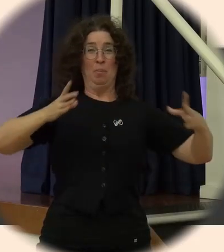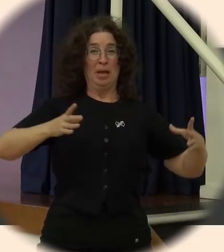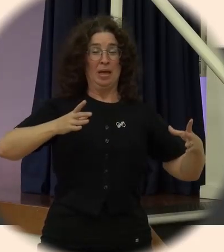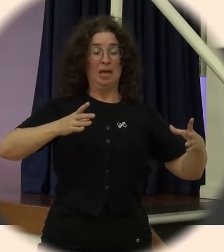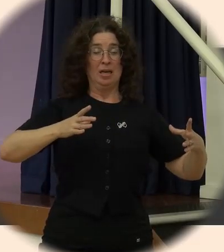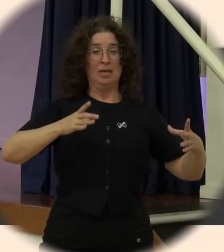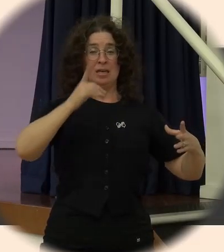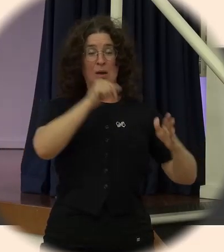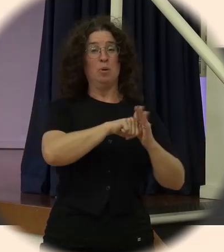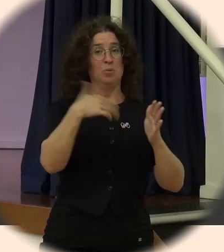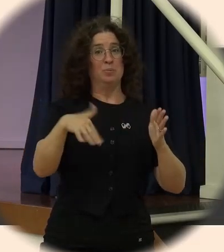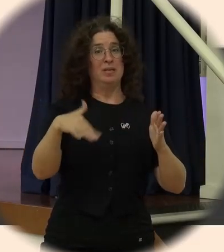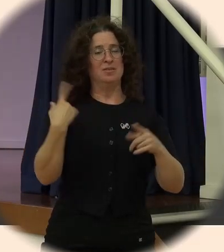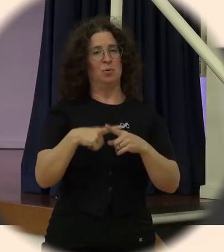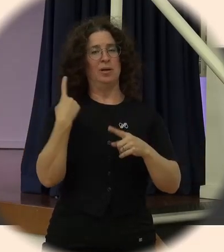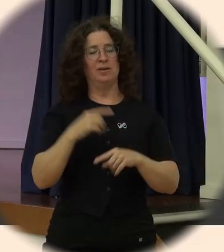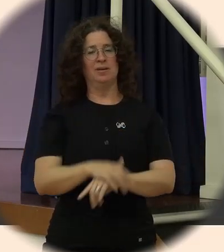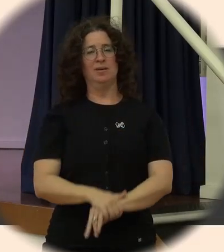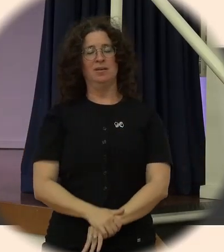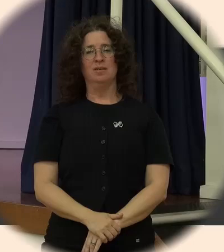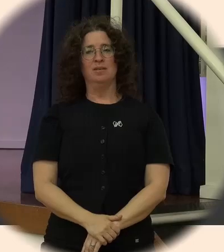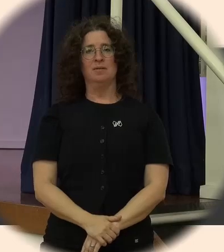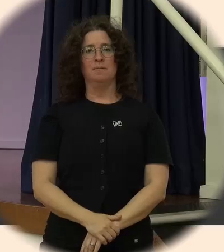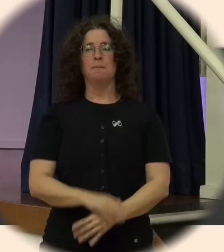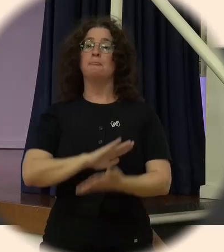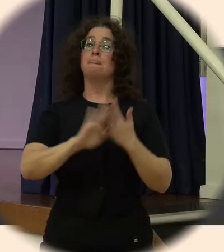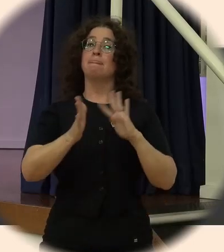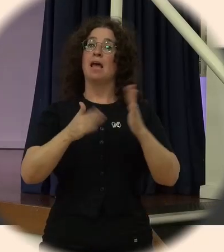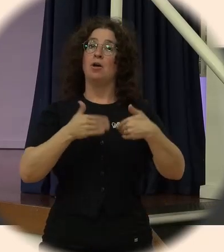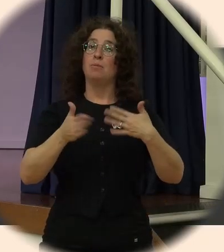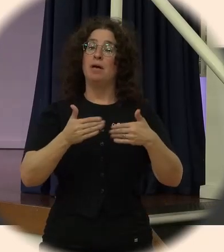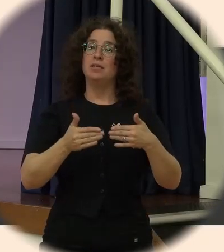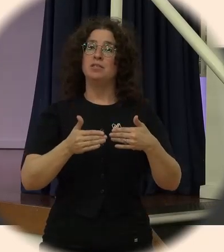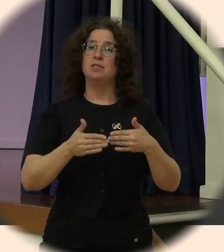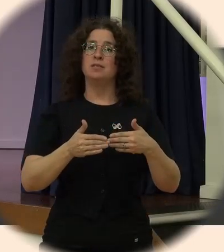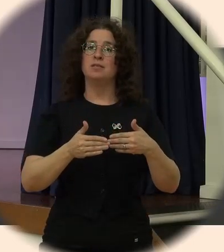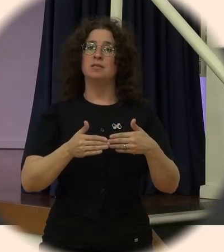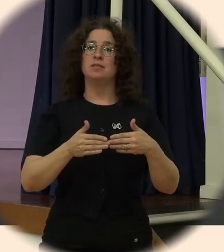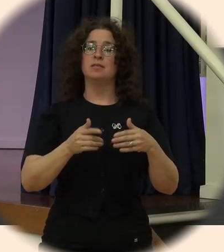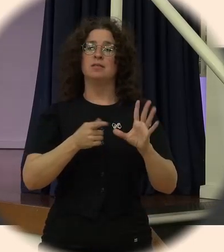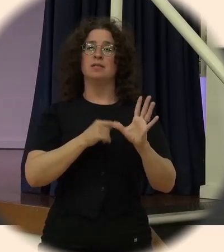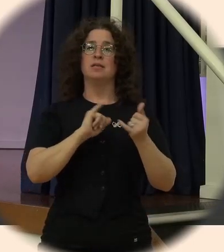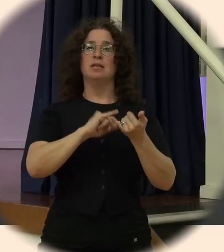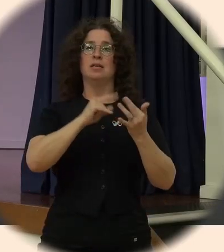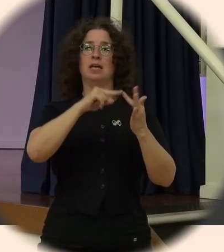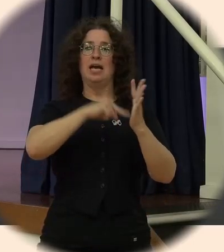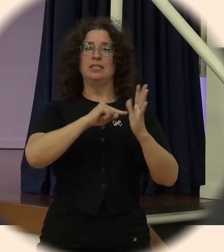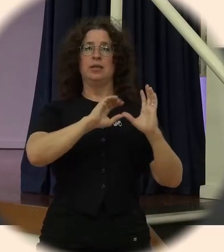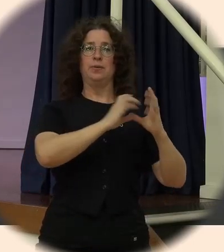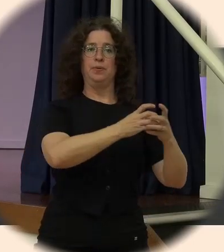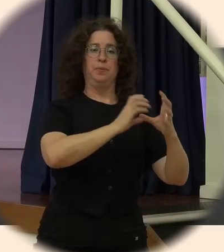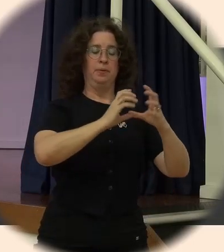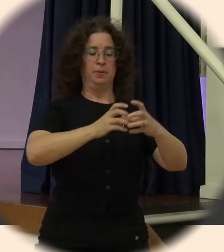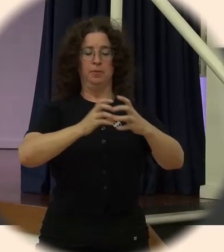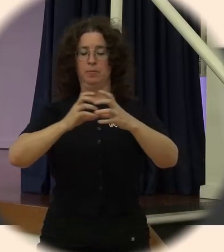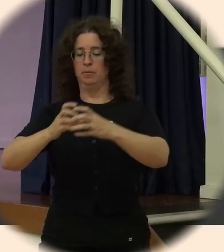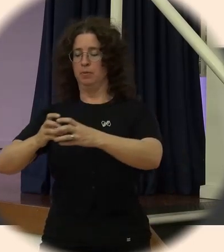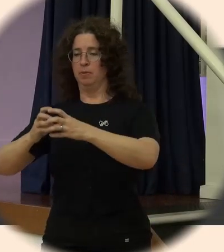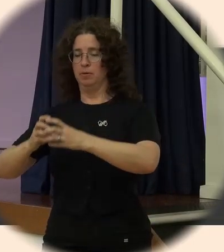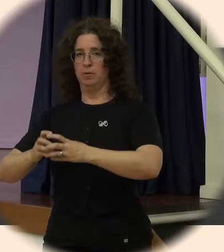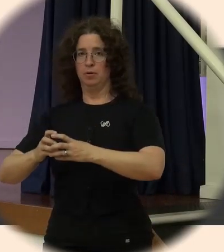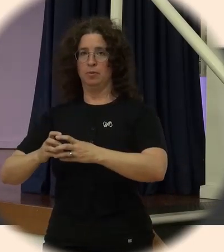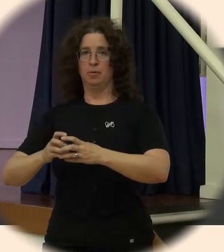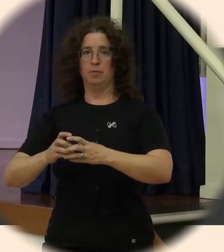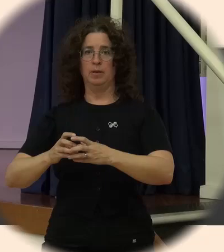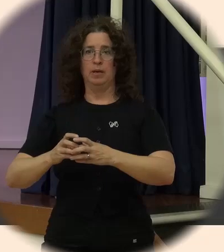scale. The best way to manage this is by breaking assets into logical groups, leveraging caching, optimizing